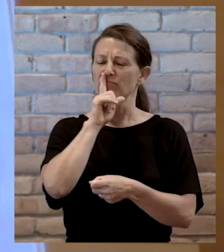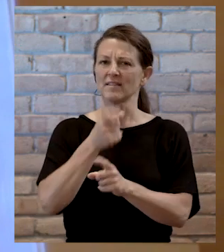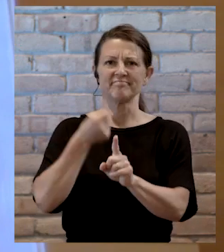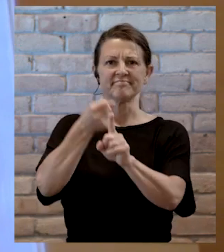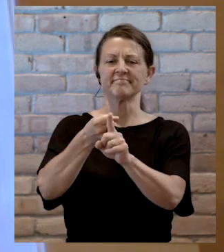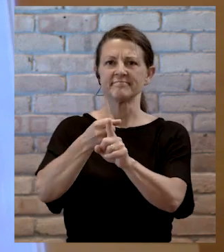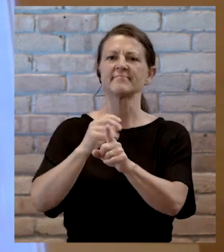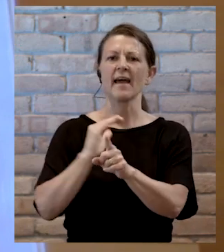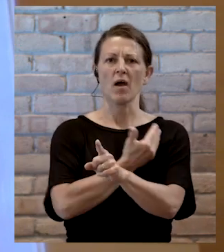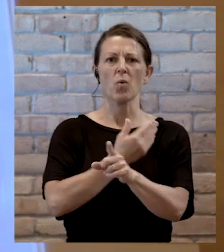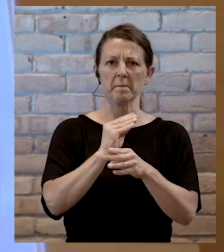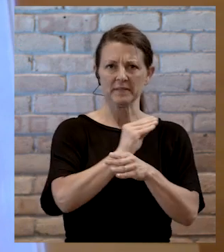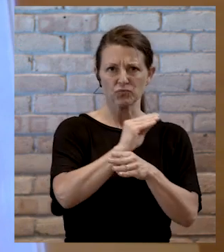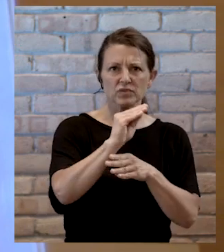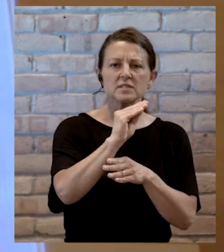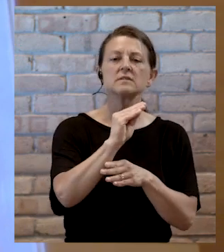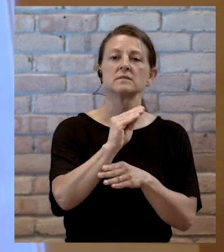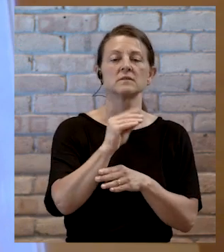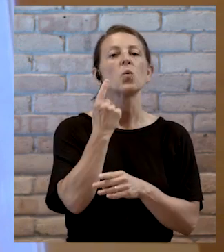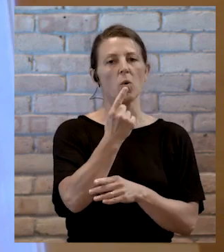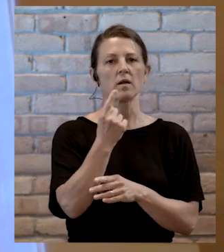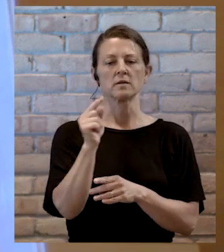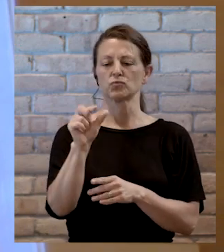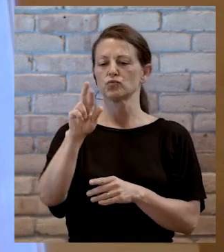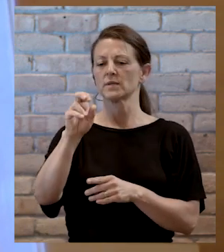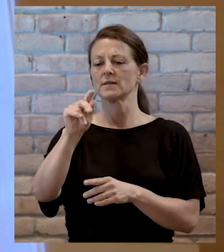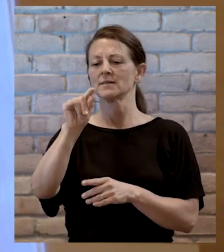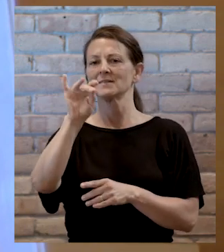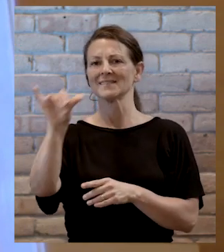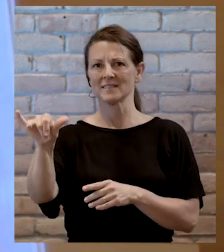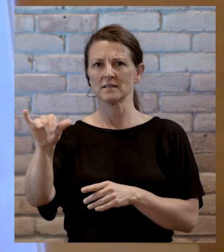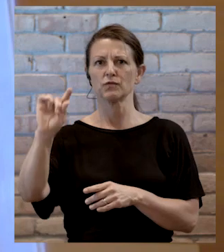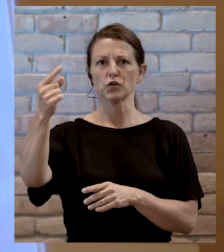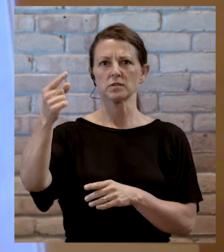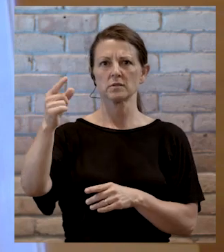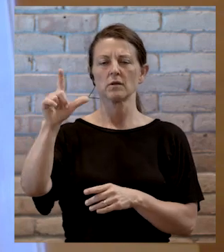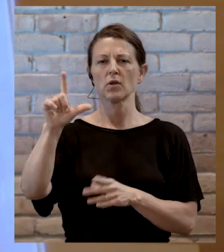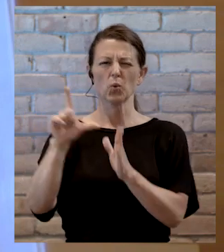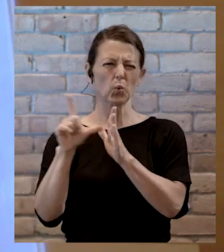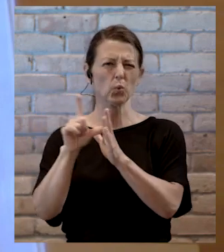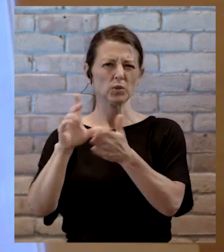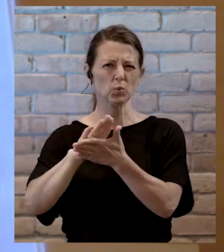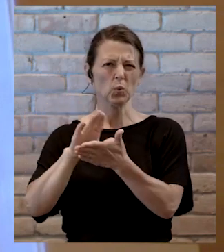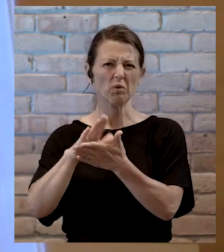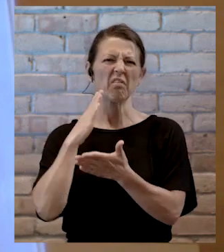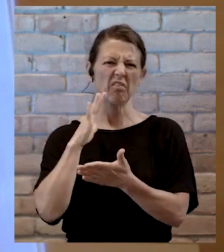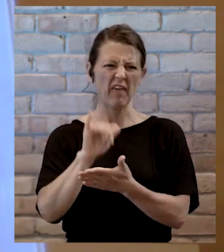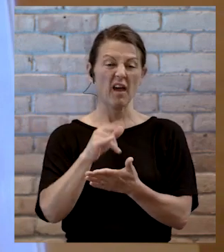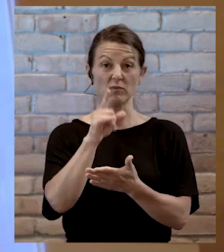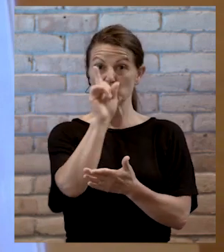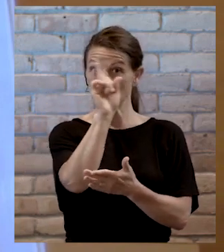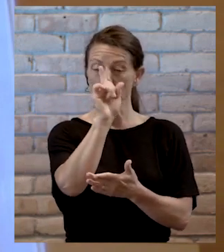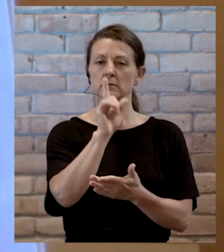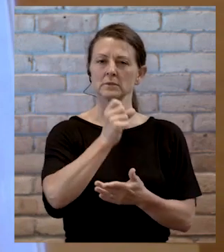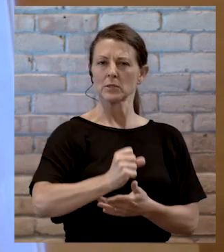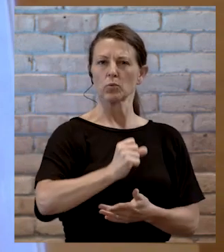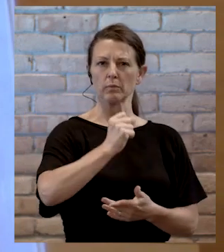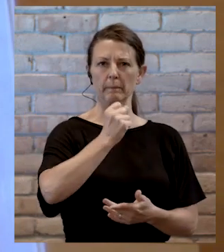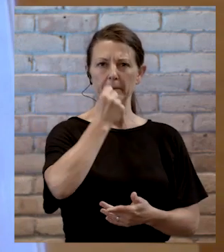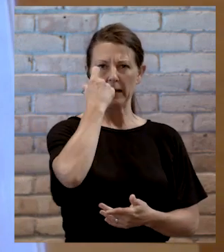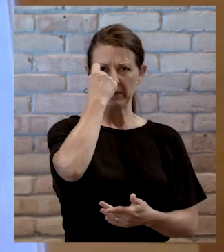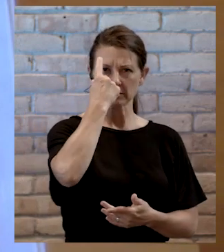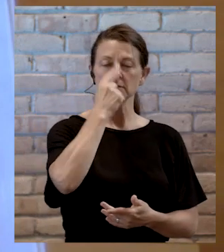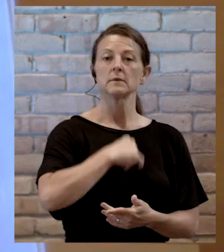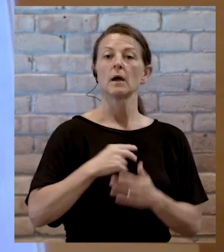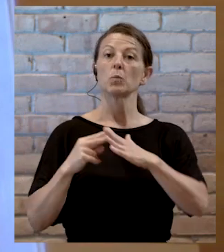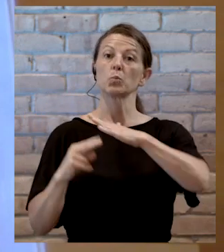lot of ministries, one being Trinity First Lutheran School in South Minneapolis. Bridge to Success, a